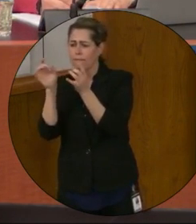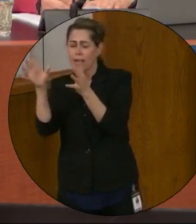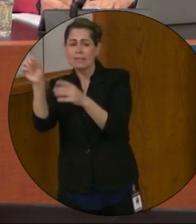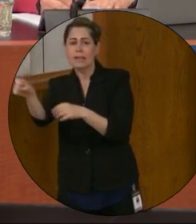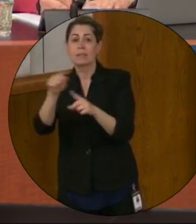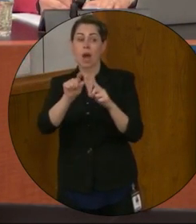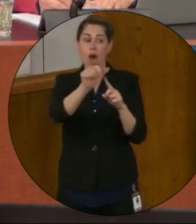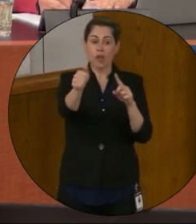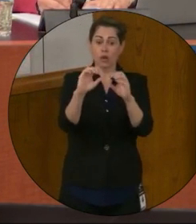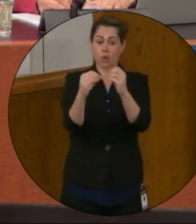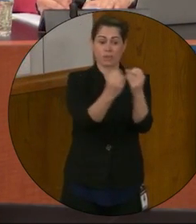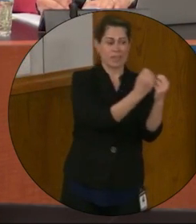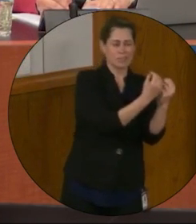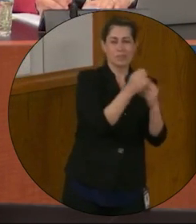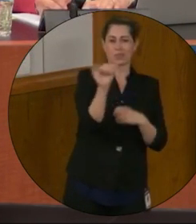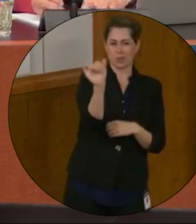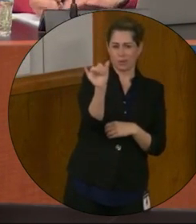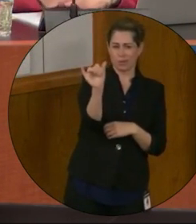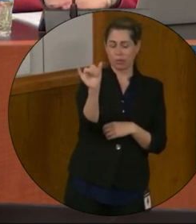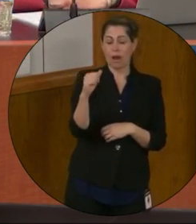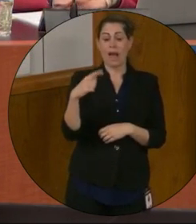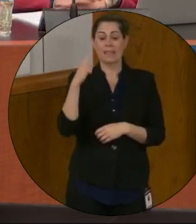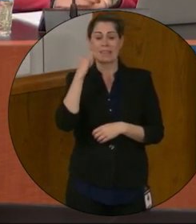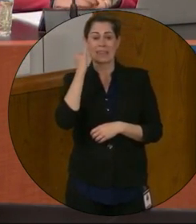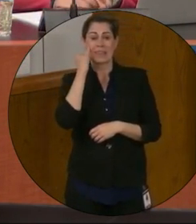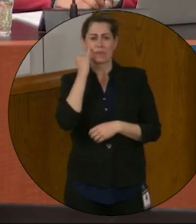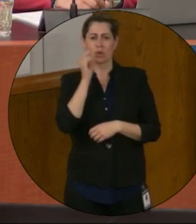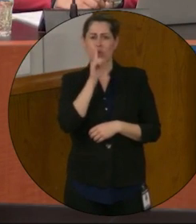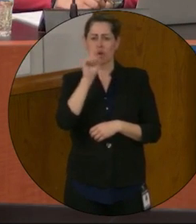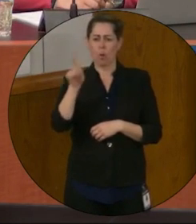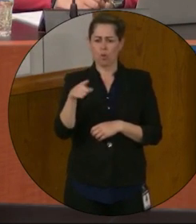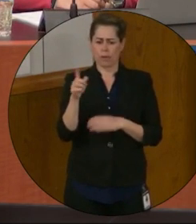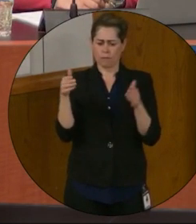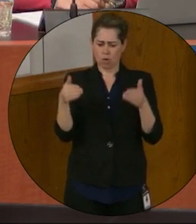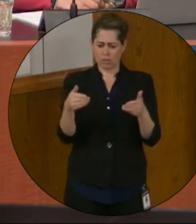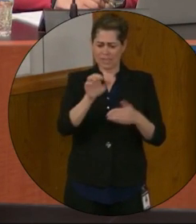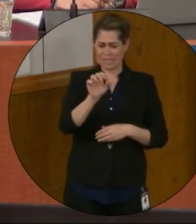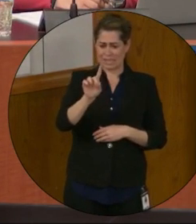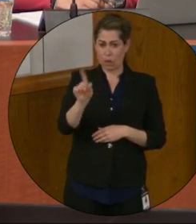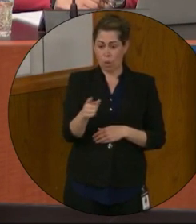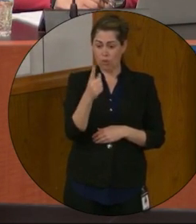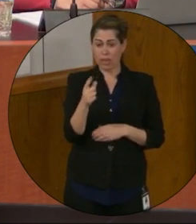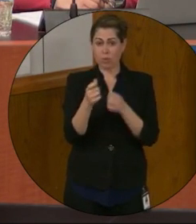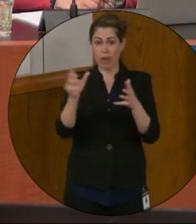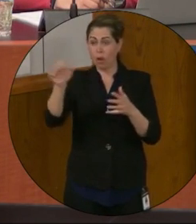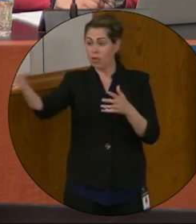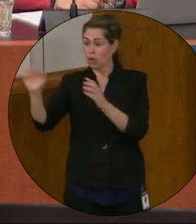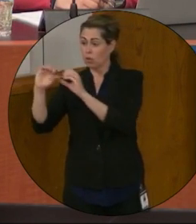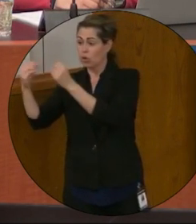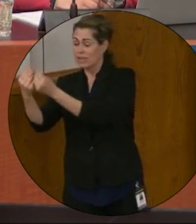people. And I think if we leave those people out of the conversation, then we don't really make any progress in the